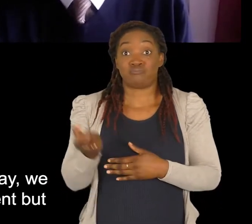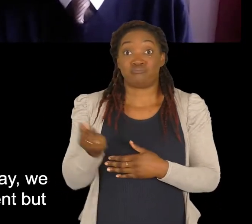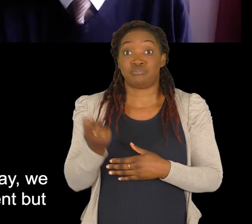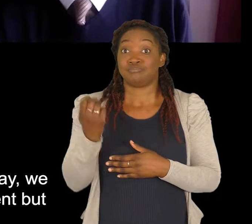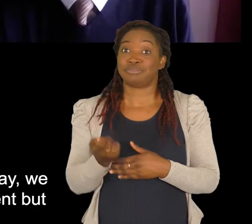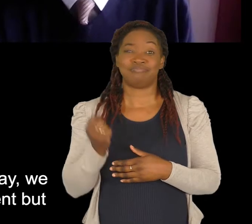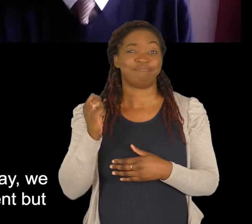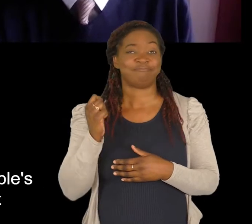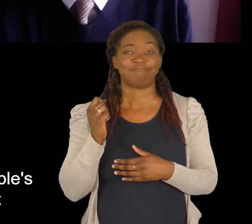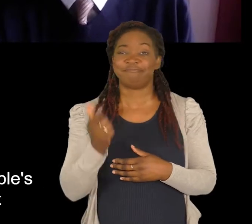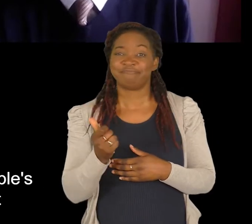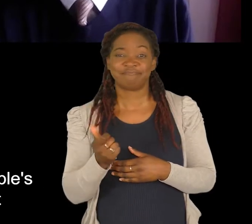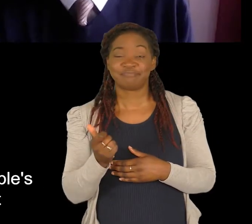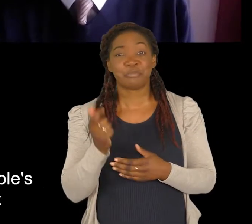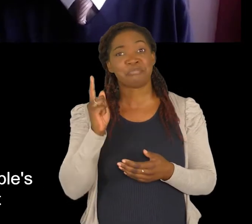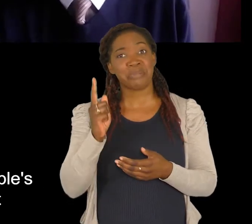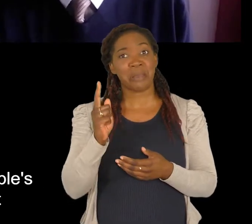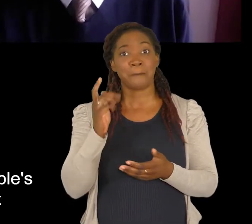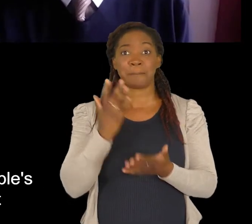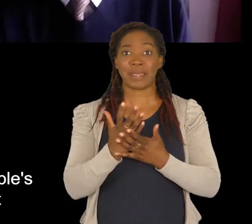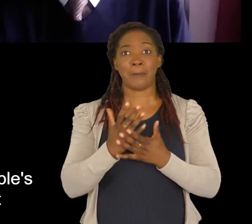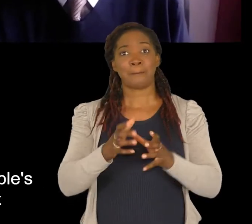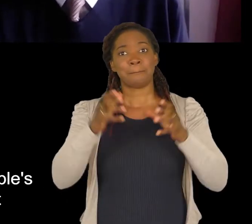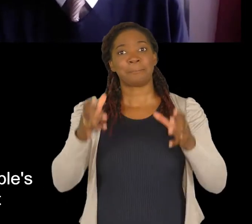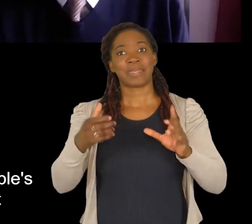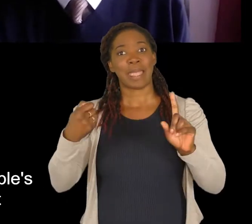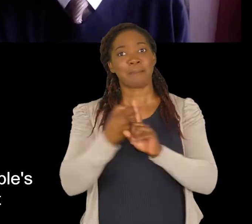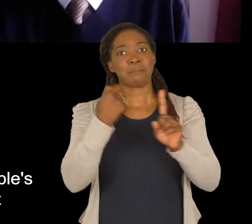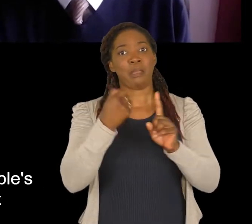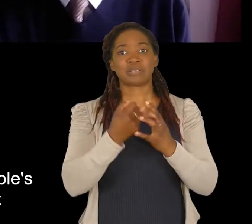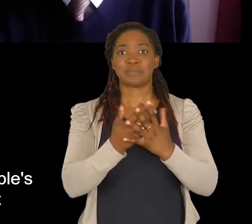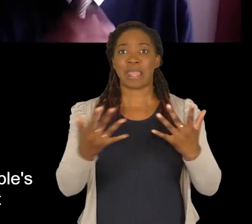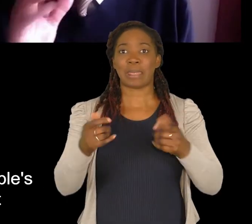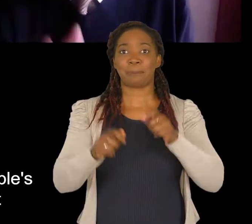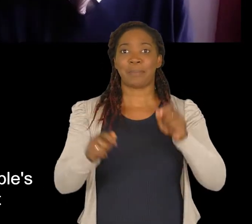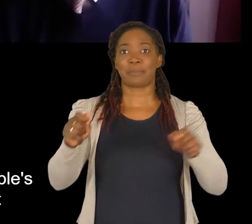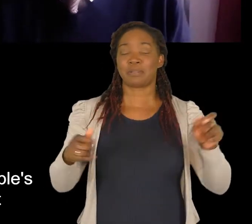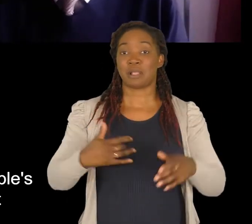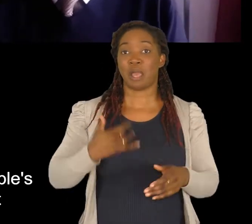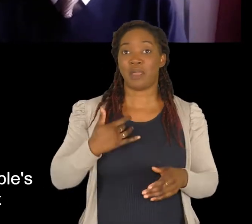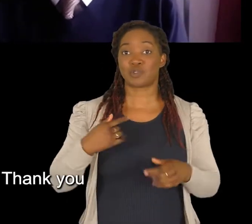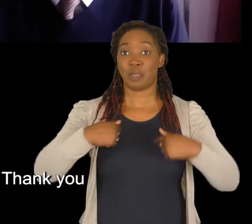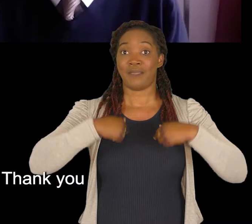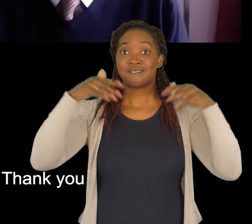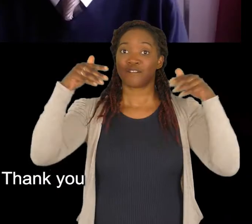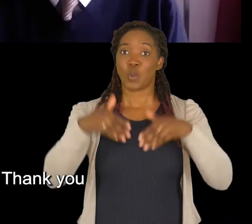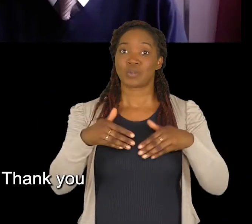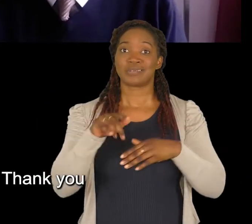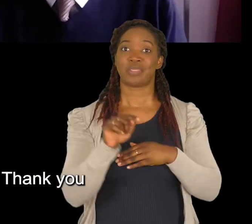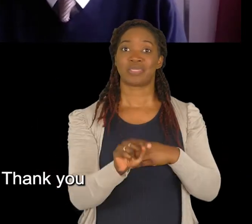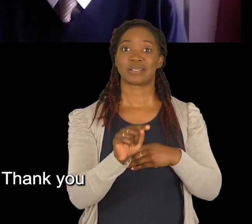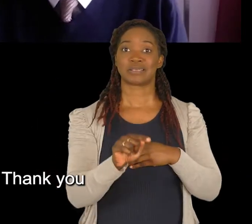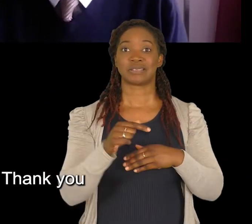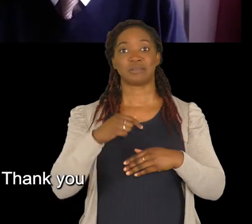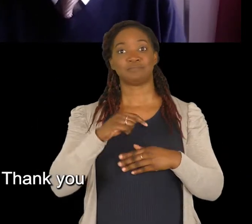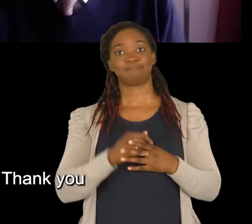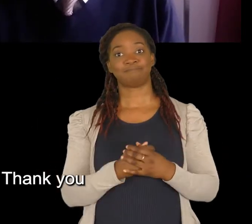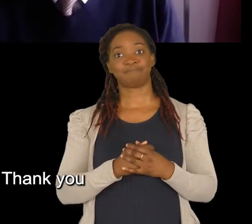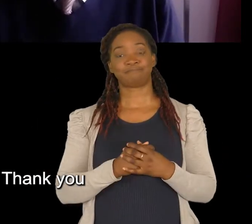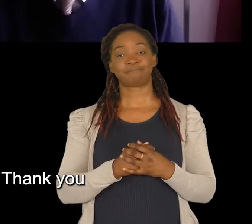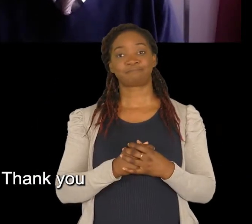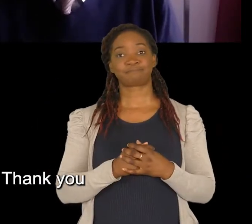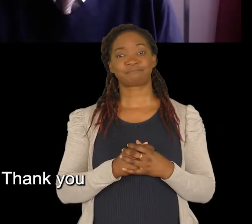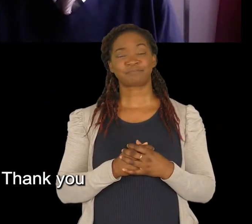at the moment, but we've made massive impact in many people's lives, and that's what I'm focusing on at this point. So that's what motivates